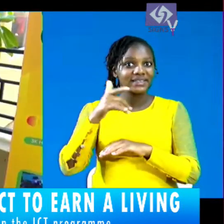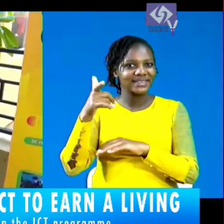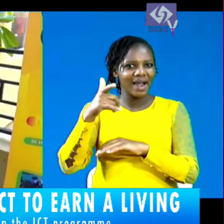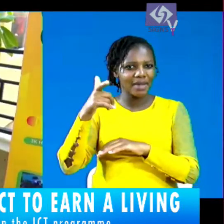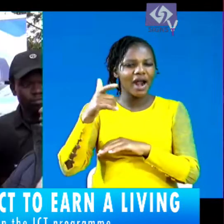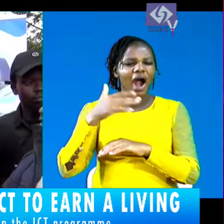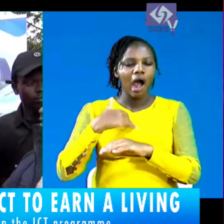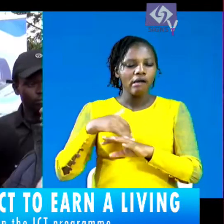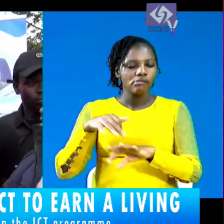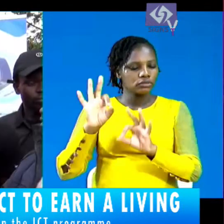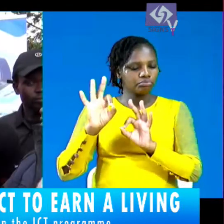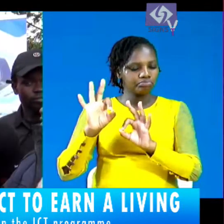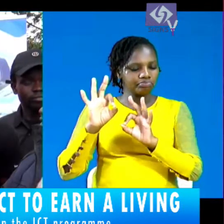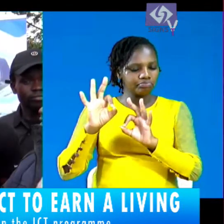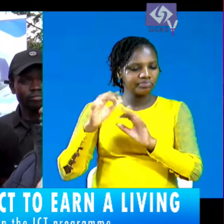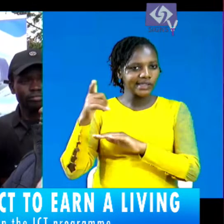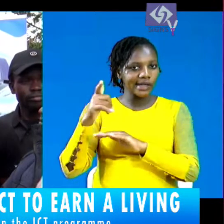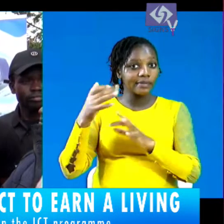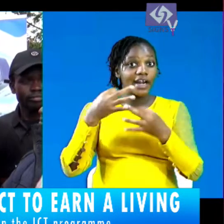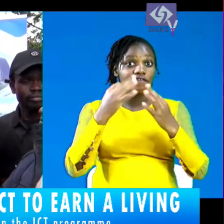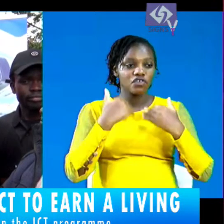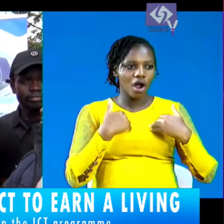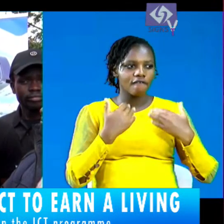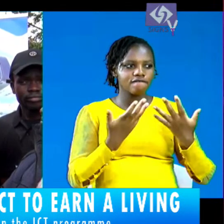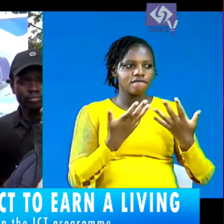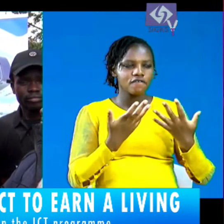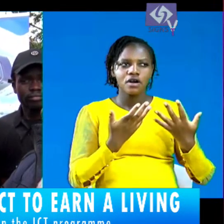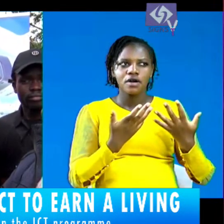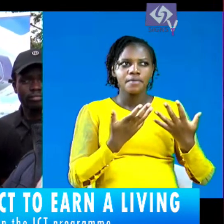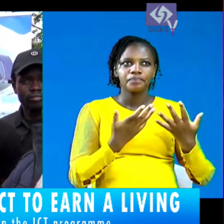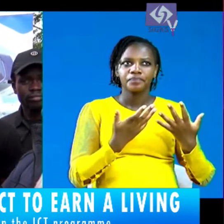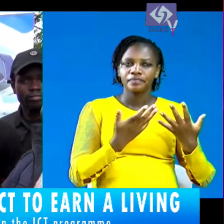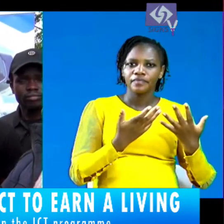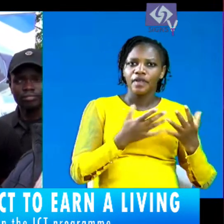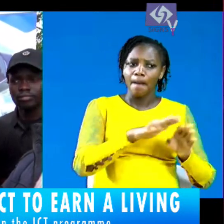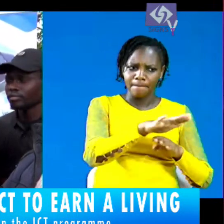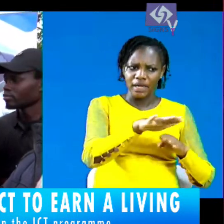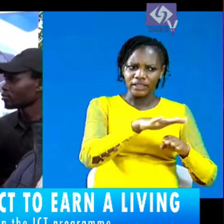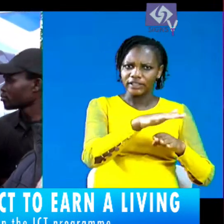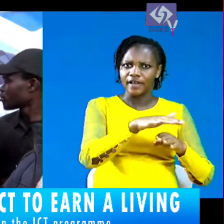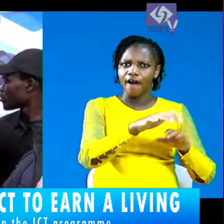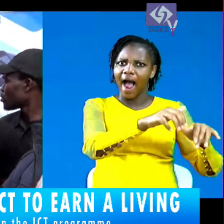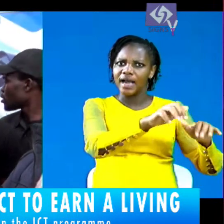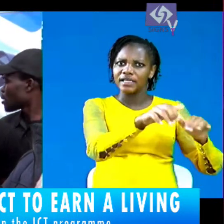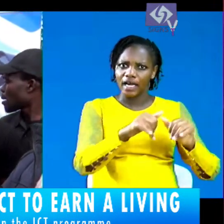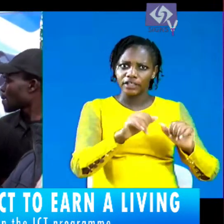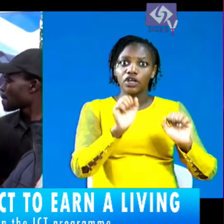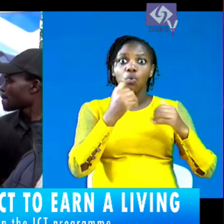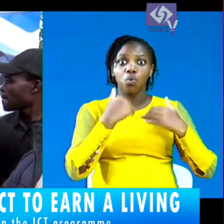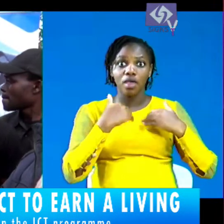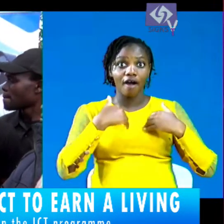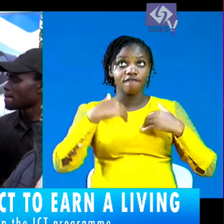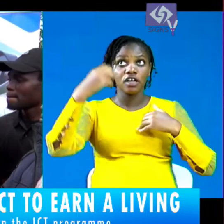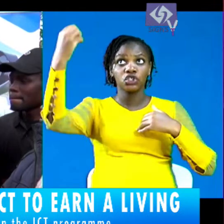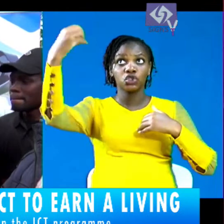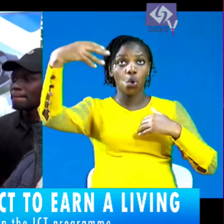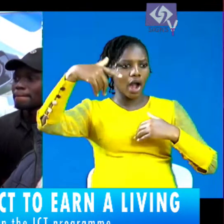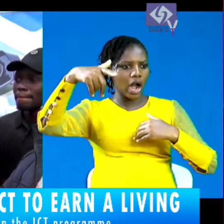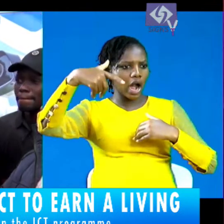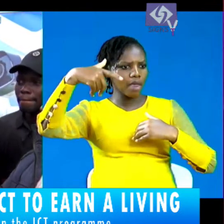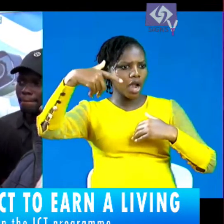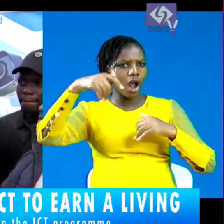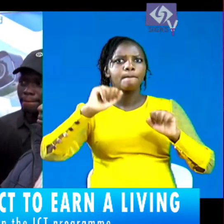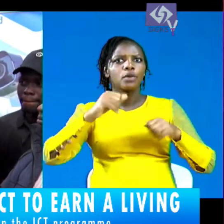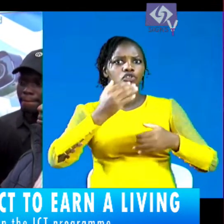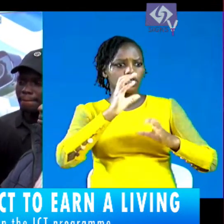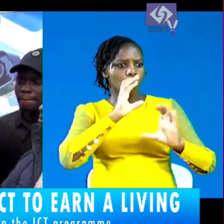that come with audio. If you have a farm, for example, we have solar cameras that allow you to communicate with your guys in the field.